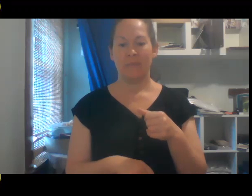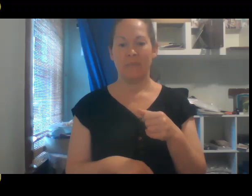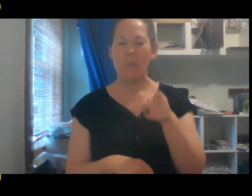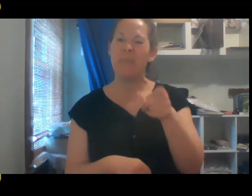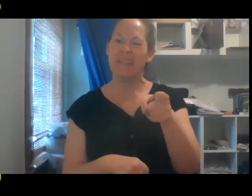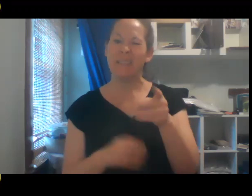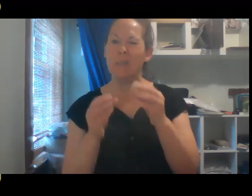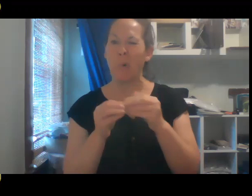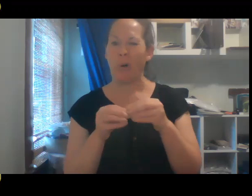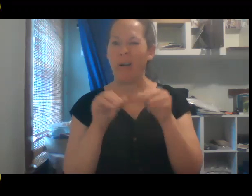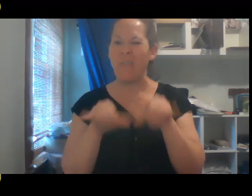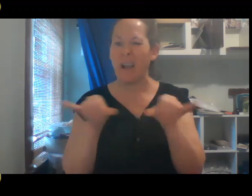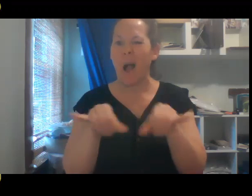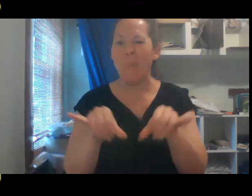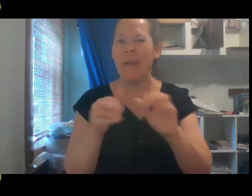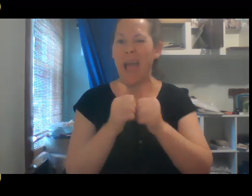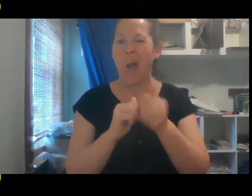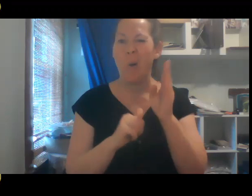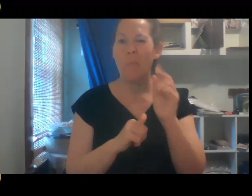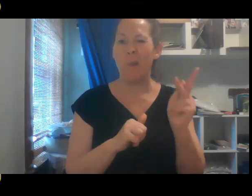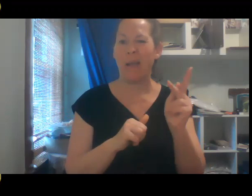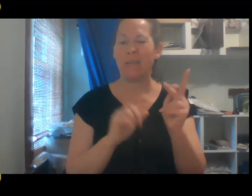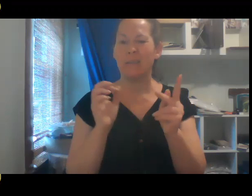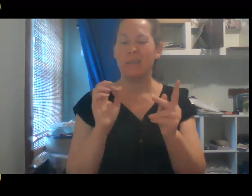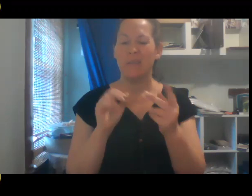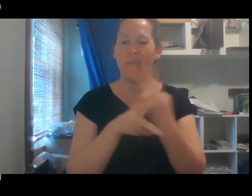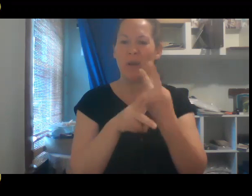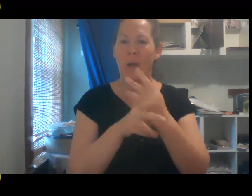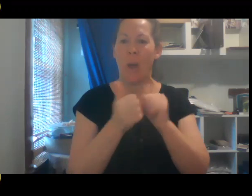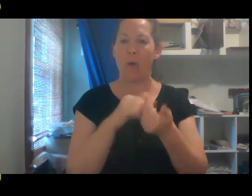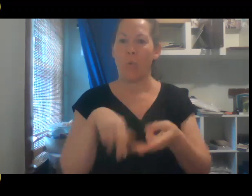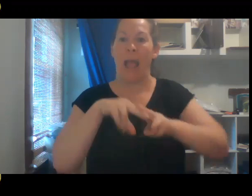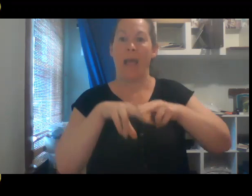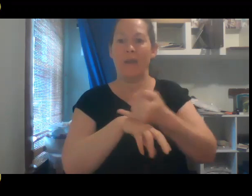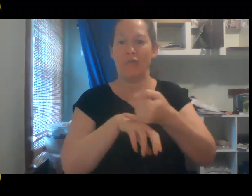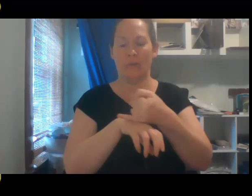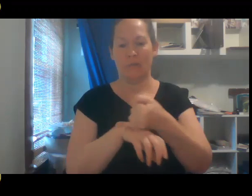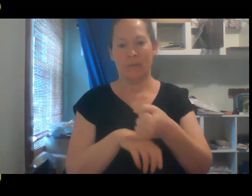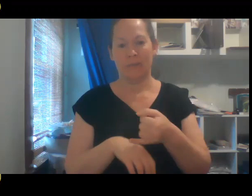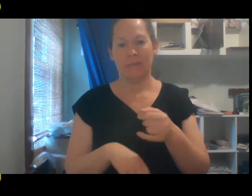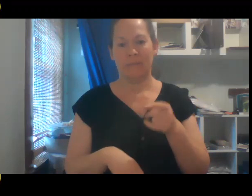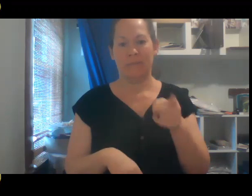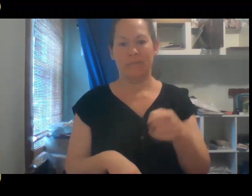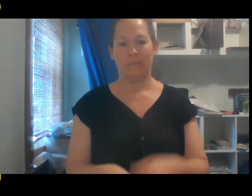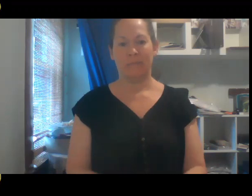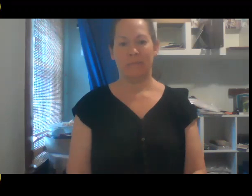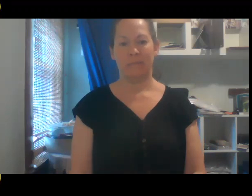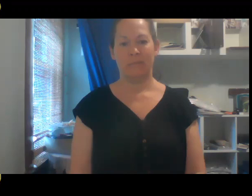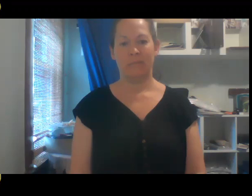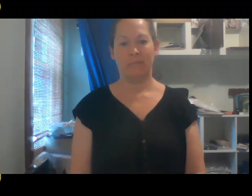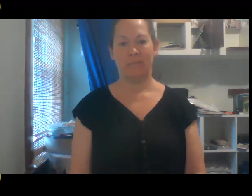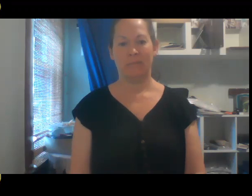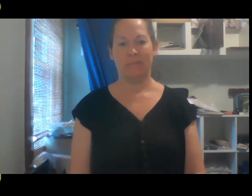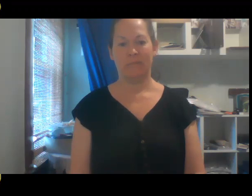way. And it's actually how we discovered the properties of E was through banking. Banking in, I think, the